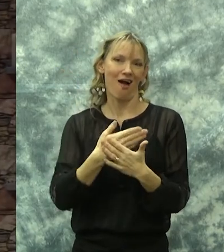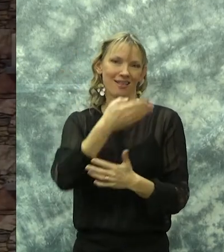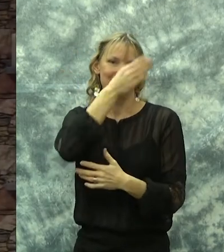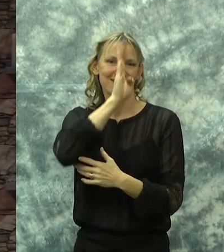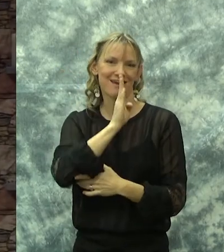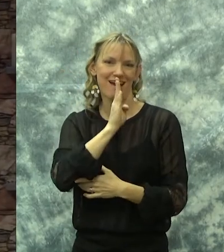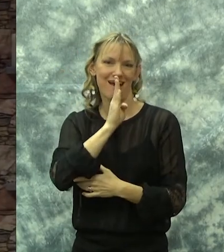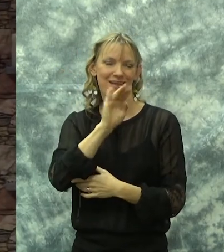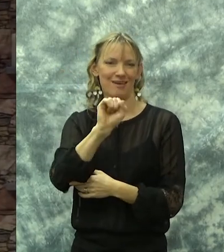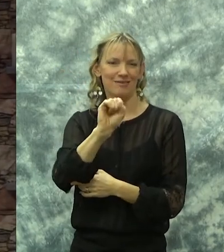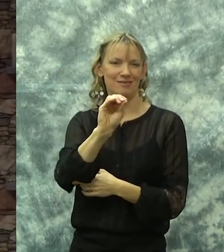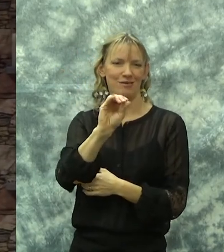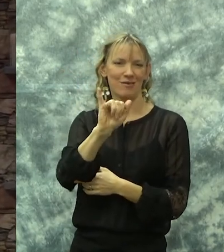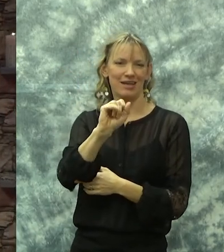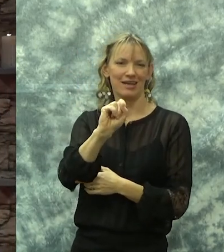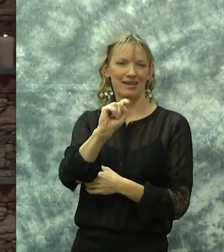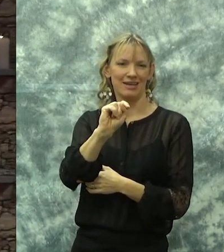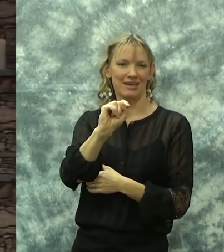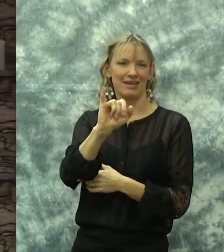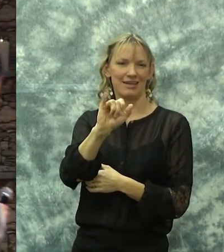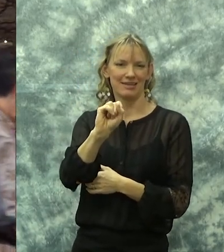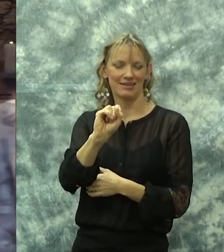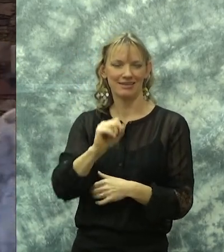and so it is.